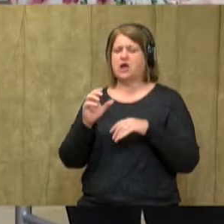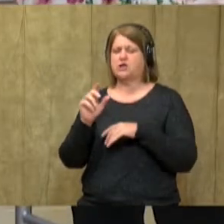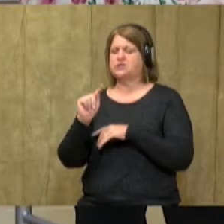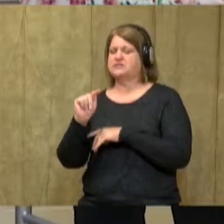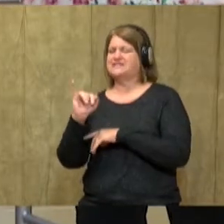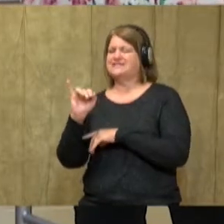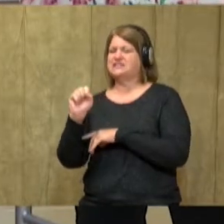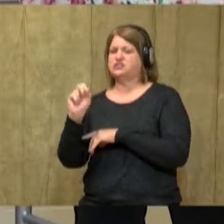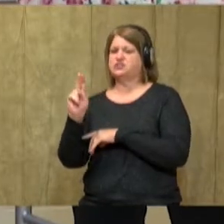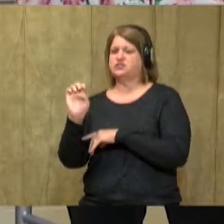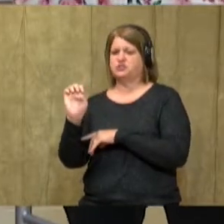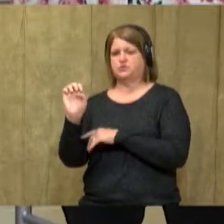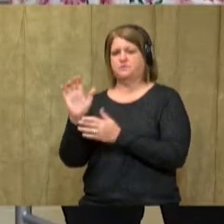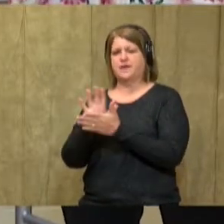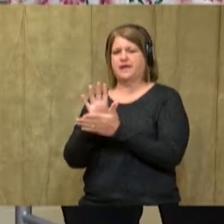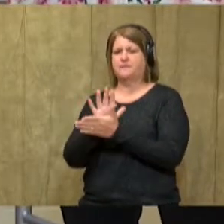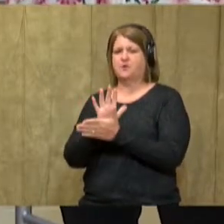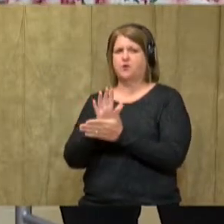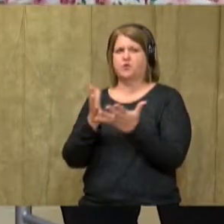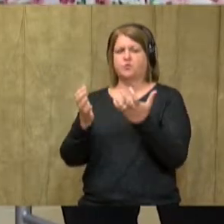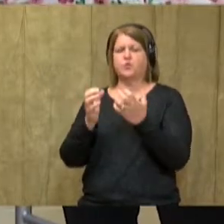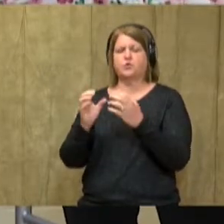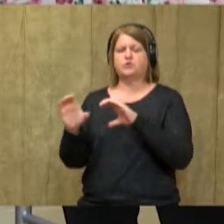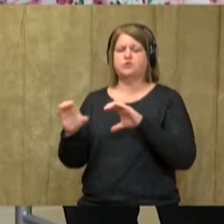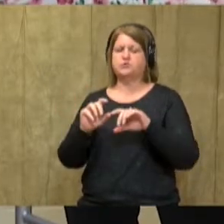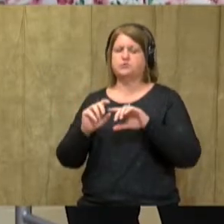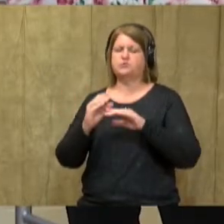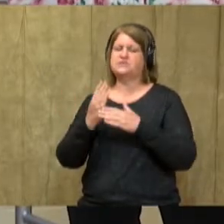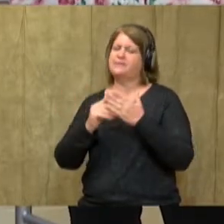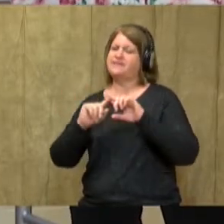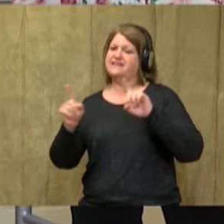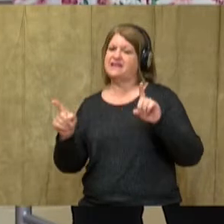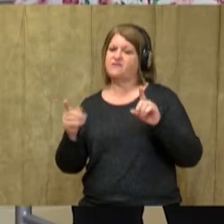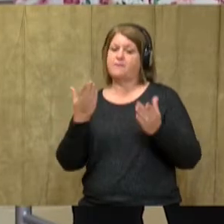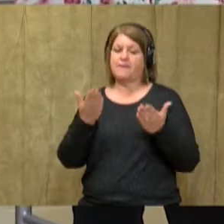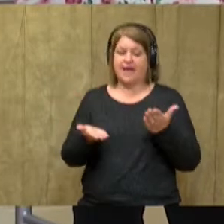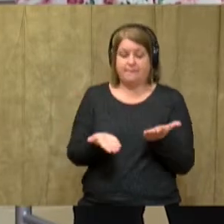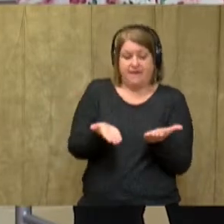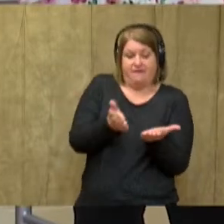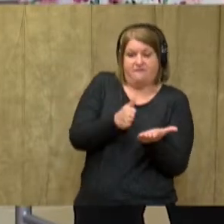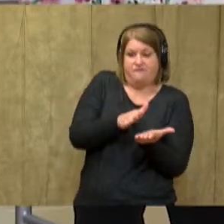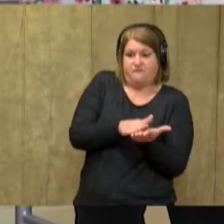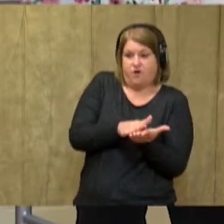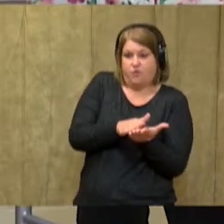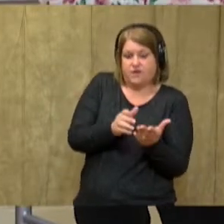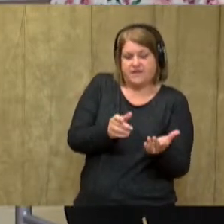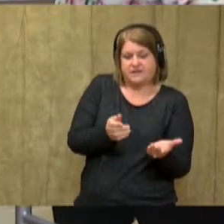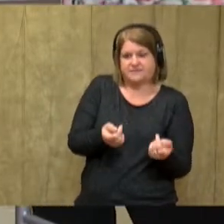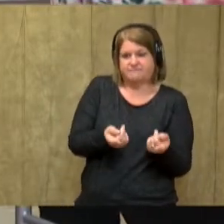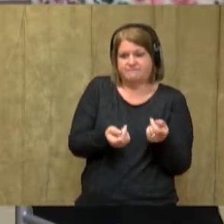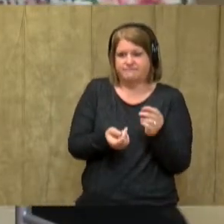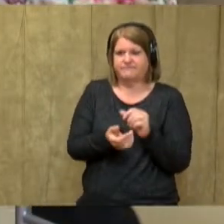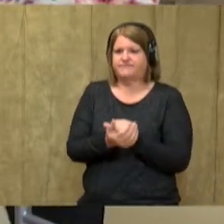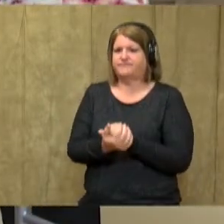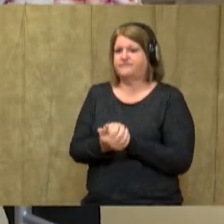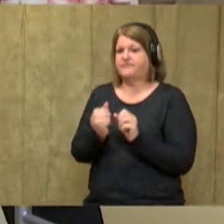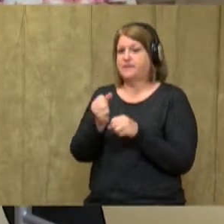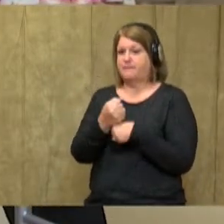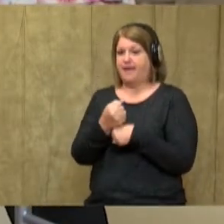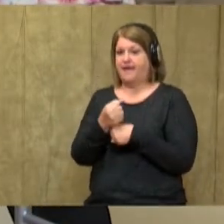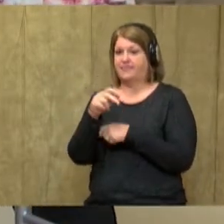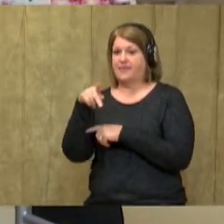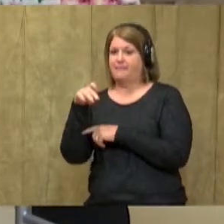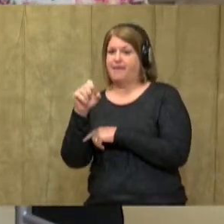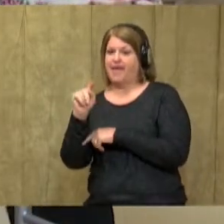something different? Do you want to fold the paper maybe? Just fold it like this to make a little petal? You